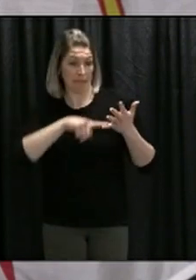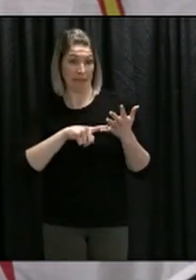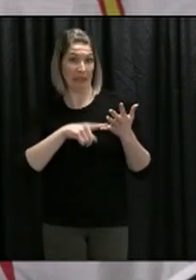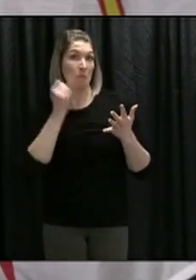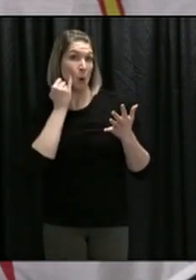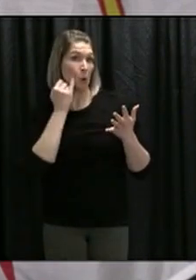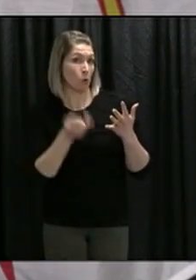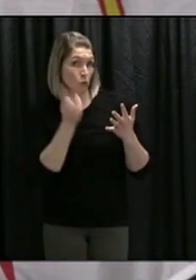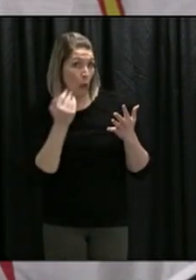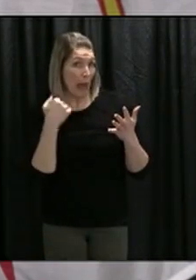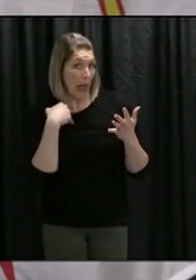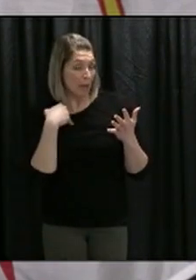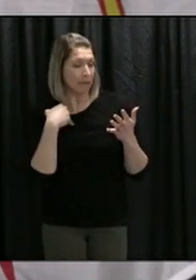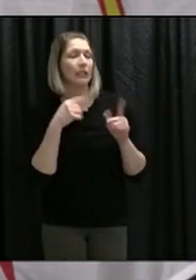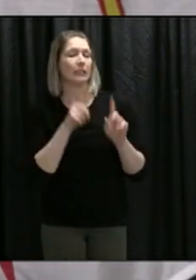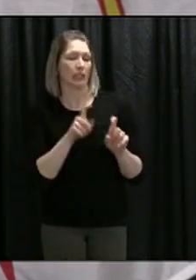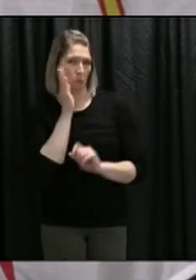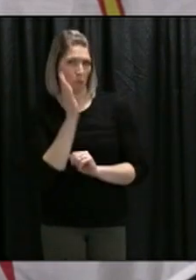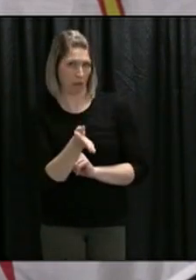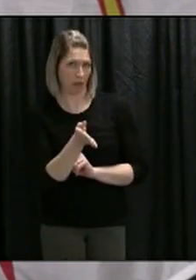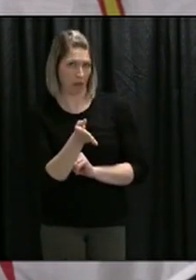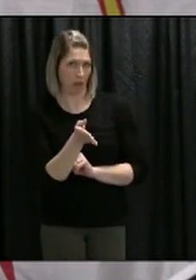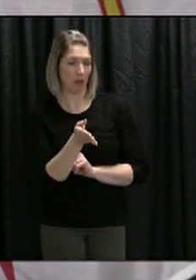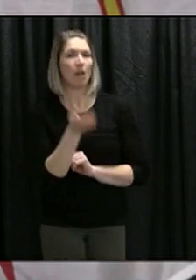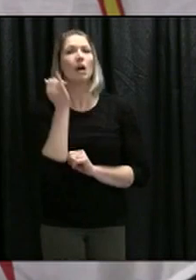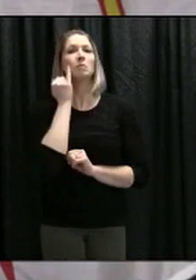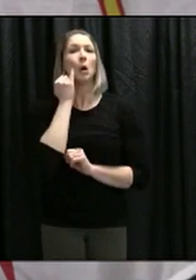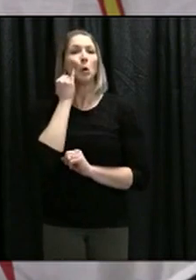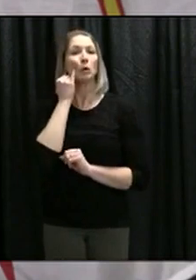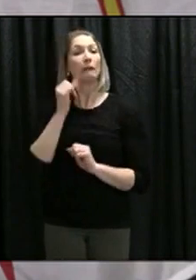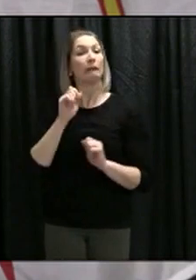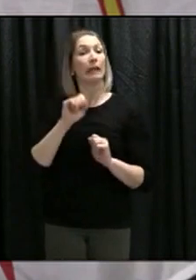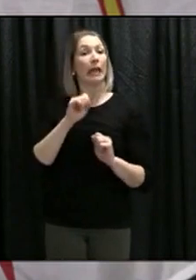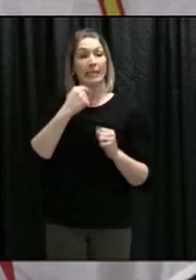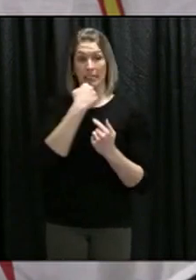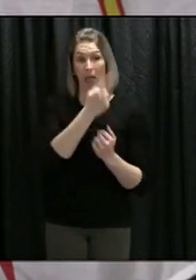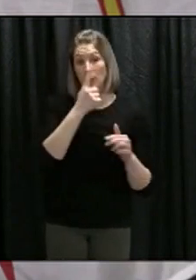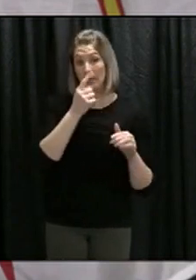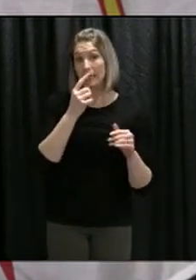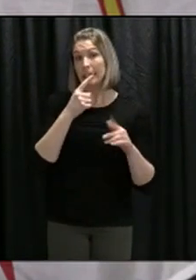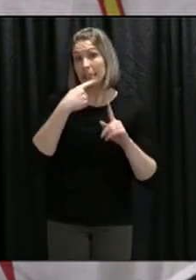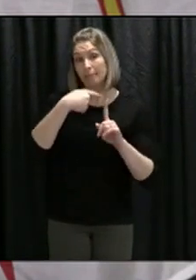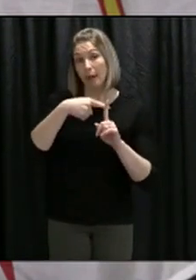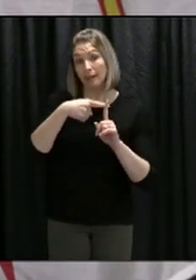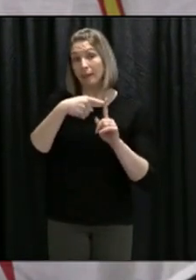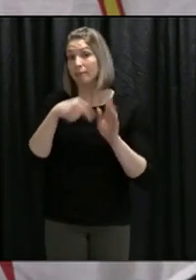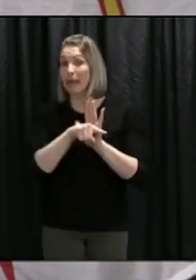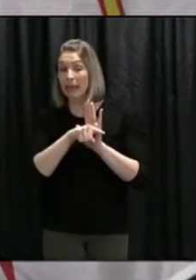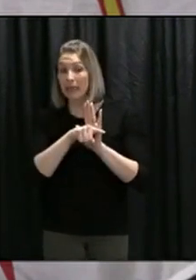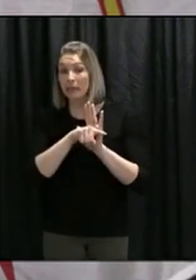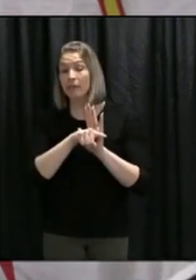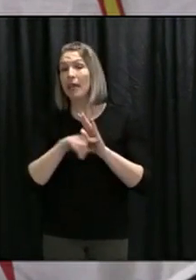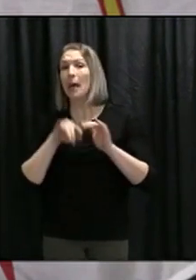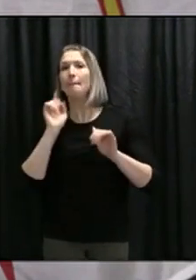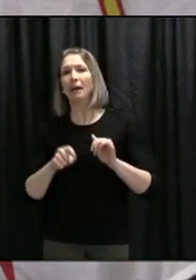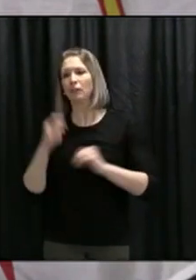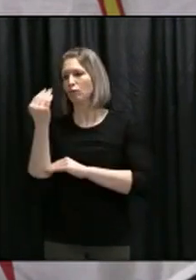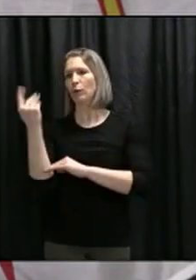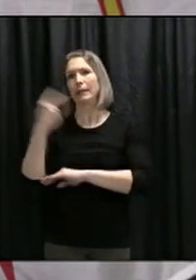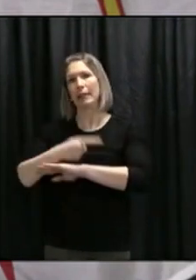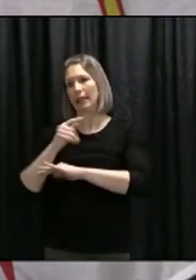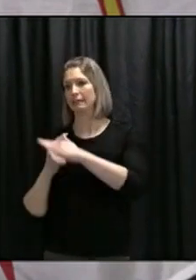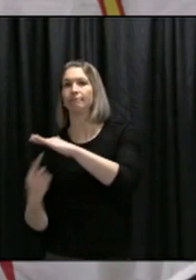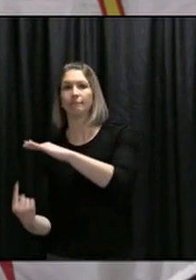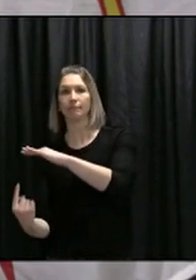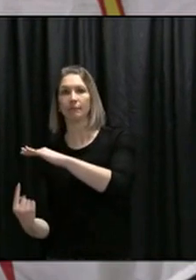you be tested, you will be required to self-isolate. If your test comes back negative, you will still be required to continue